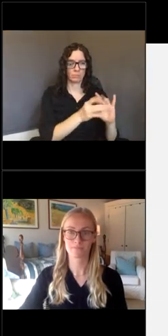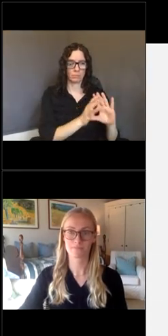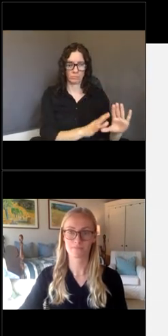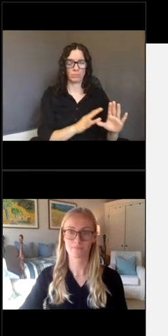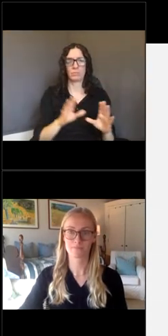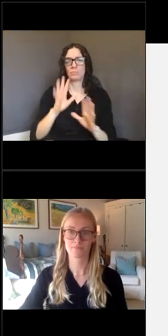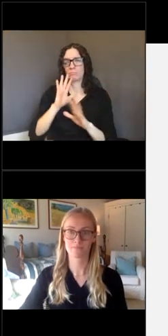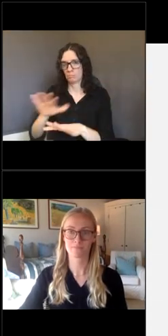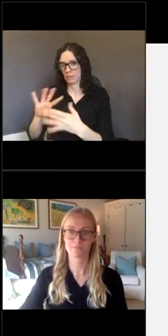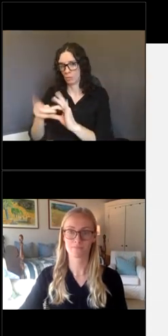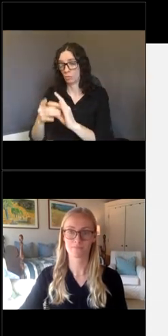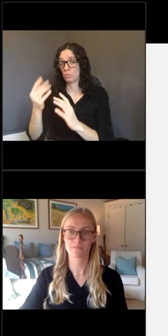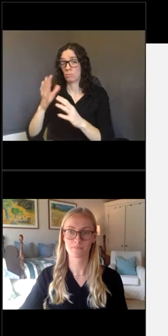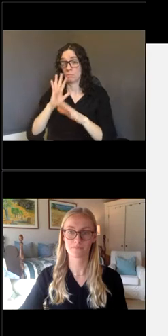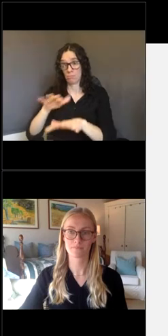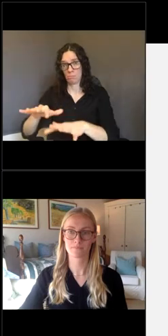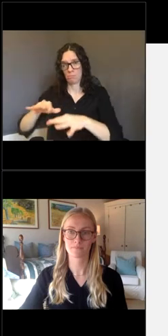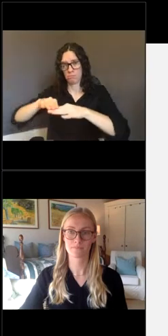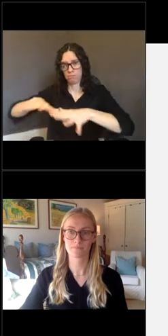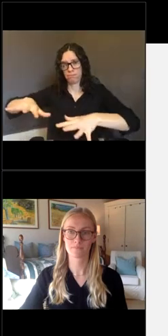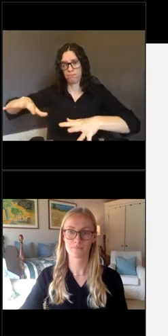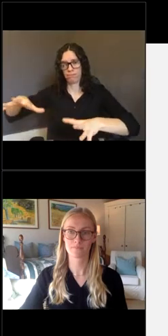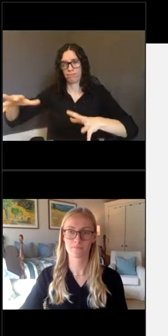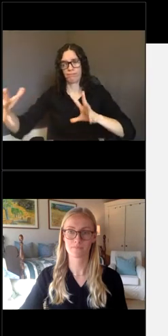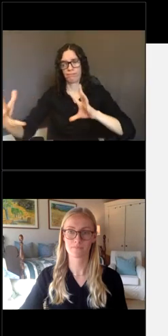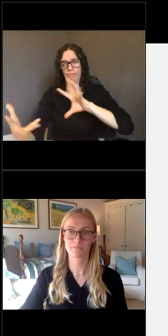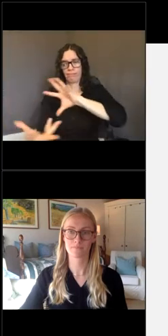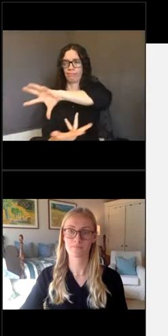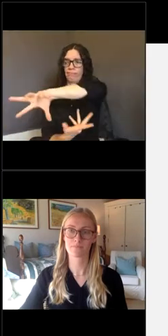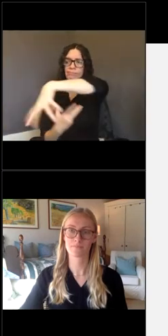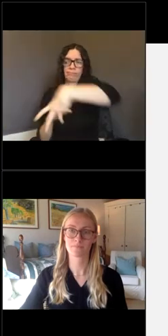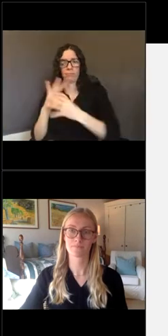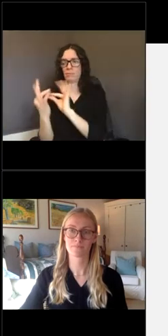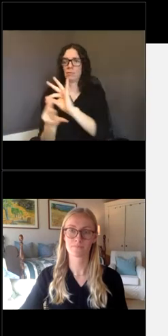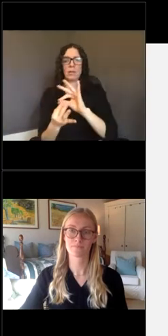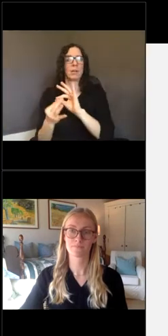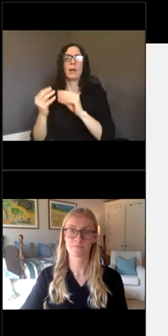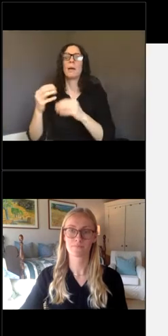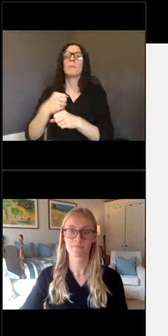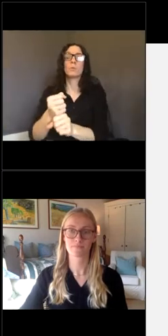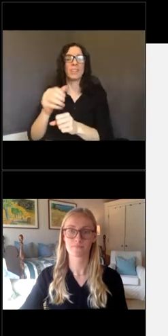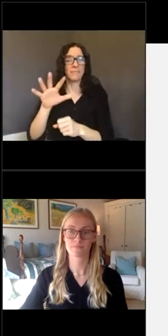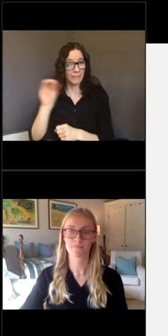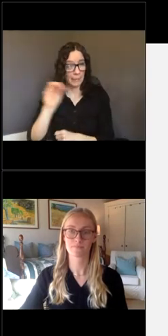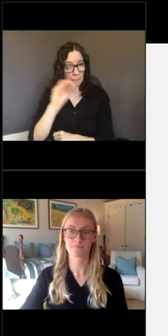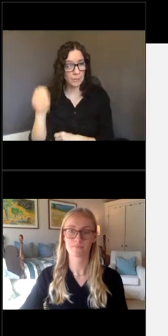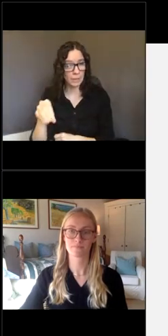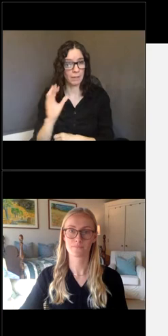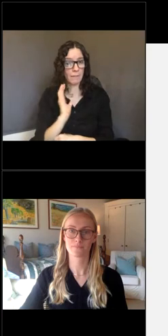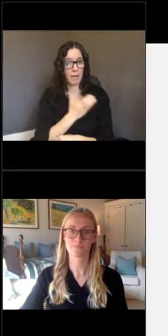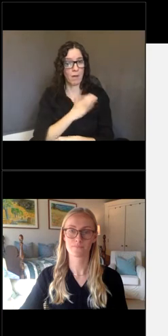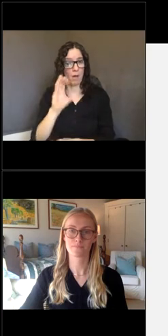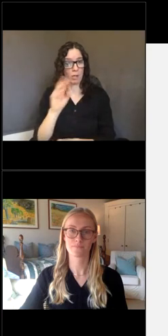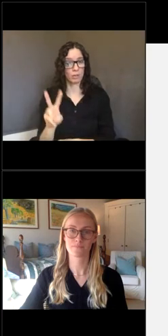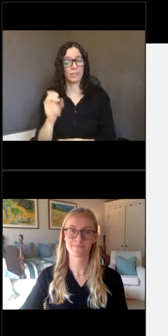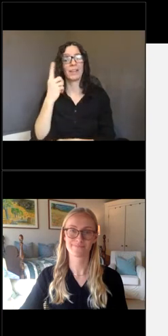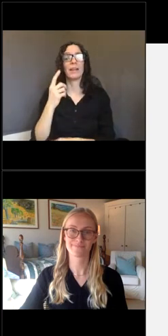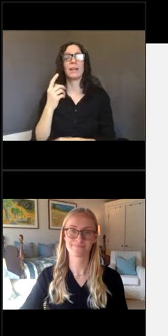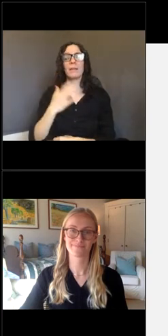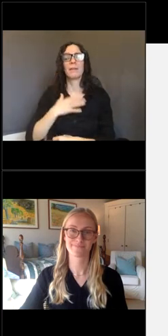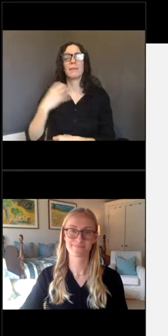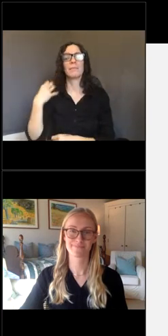globe. It produces 50% of our oxygen. My boss at Mote says, if you breathe